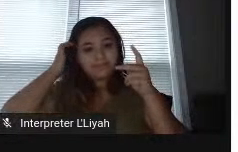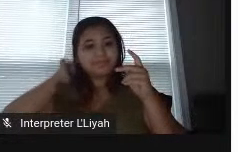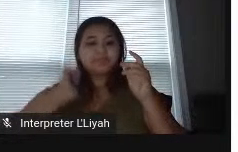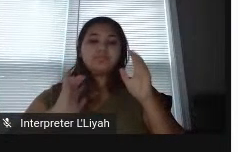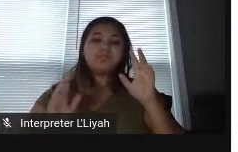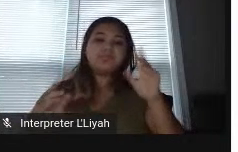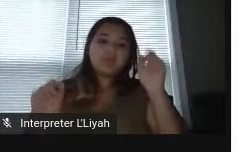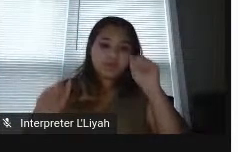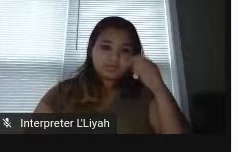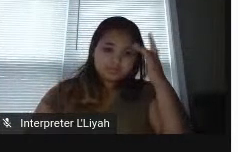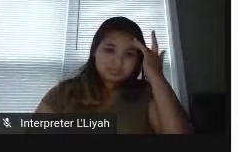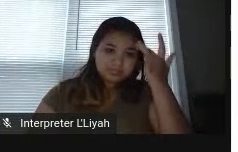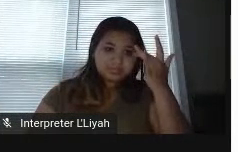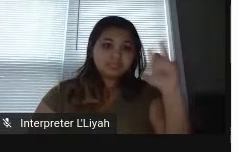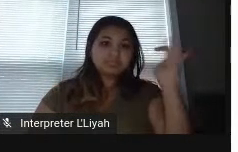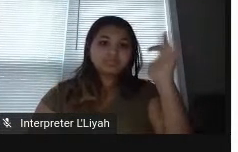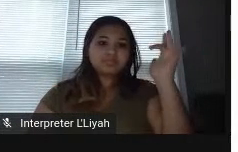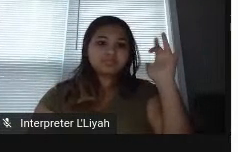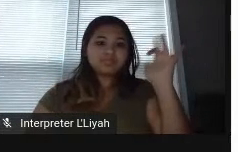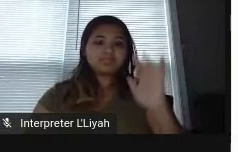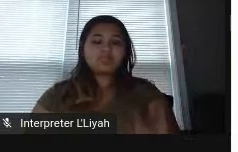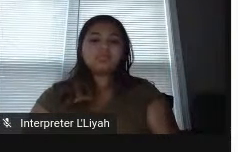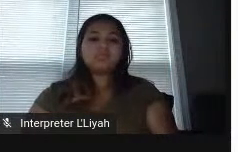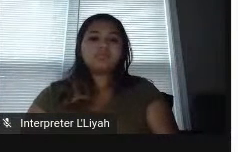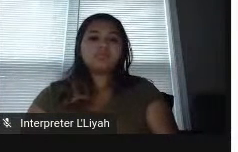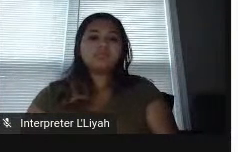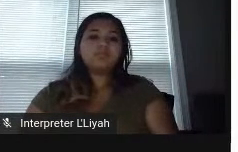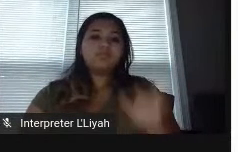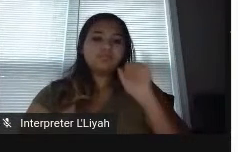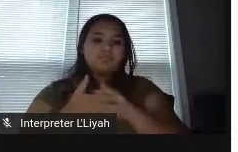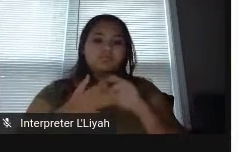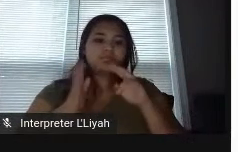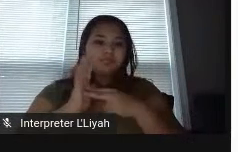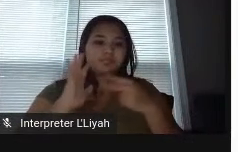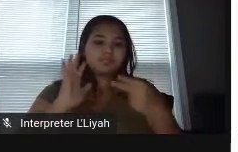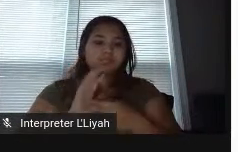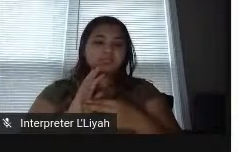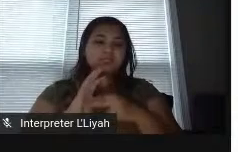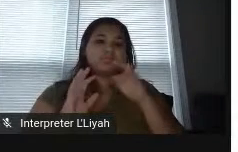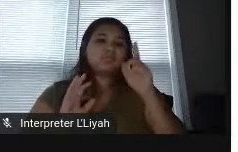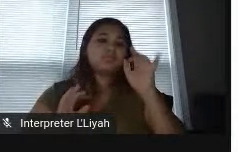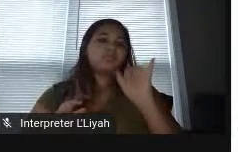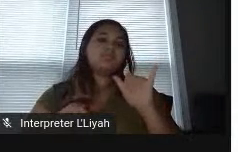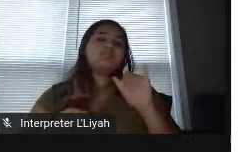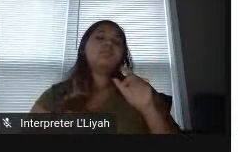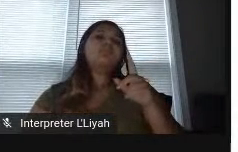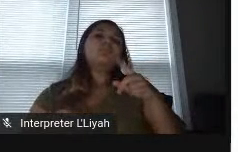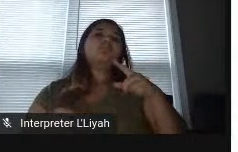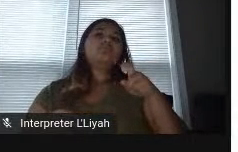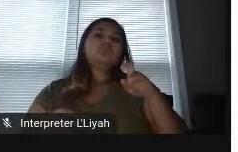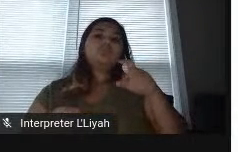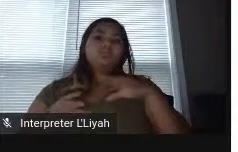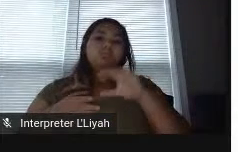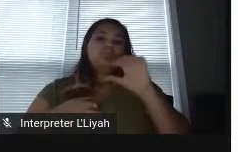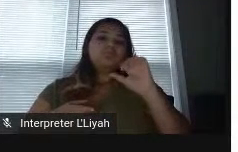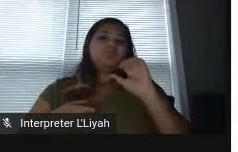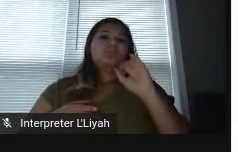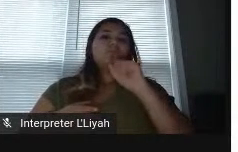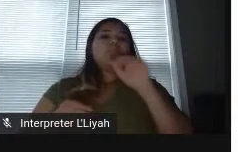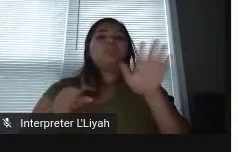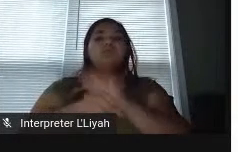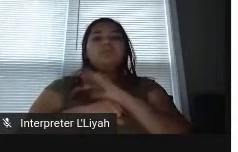being super smart, like super genius. That just means that you need a whole nother learning system for